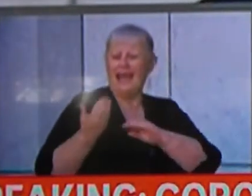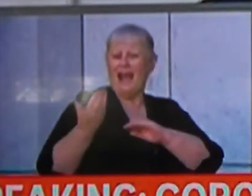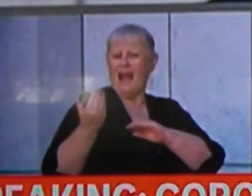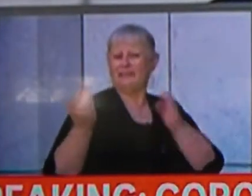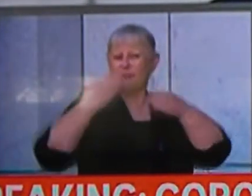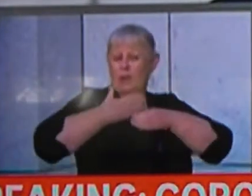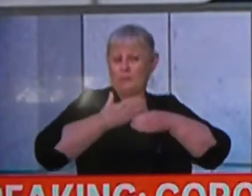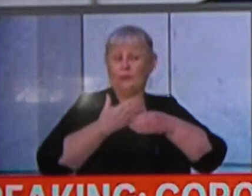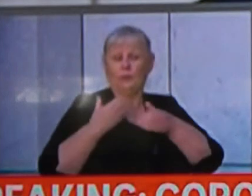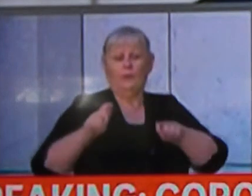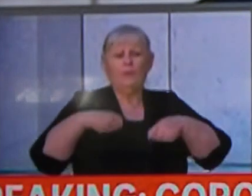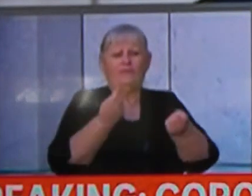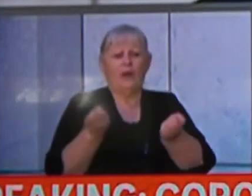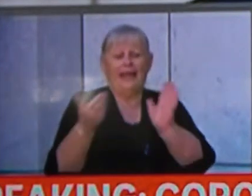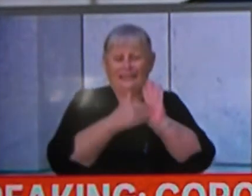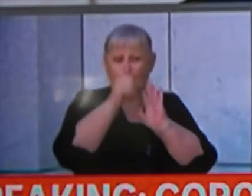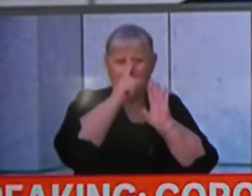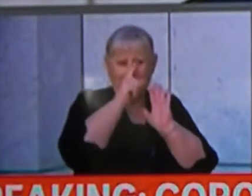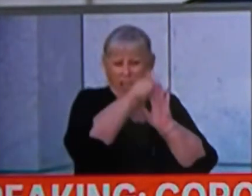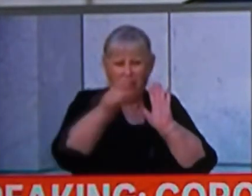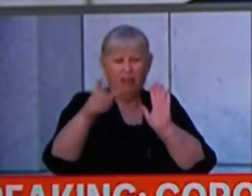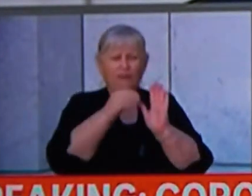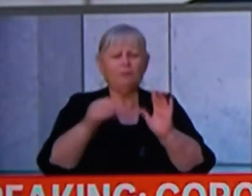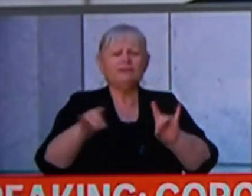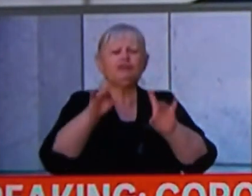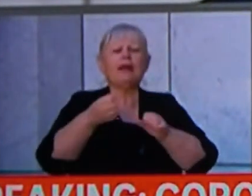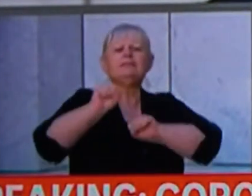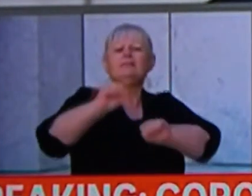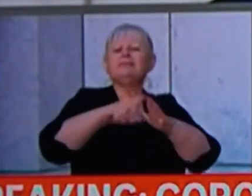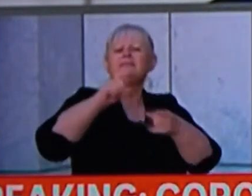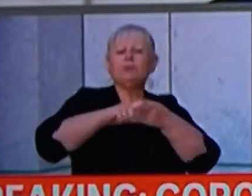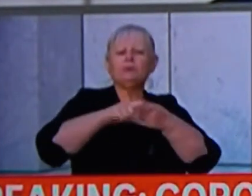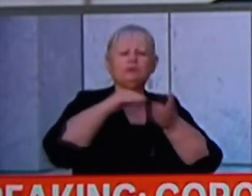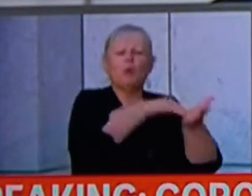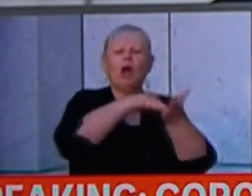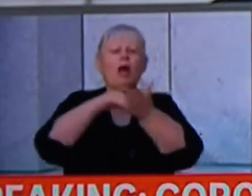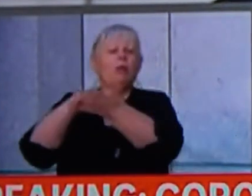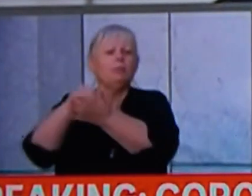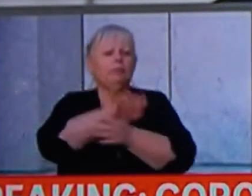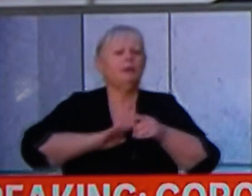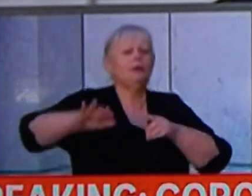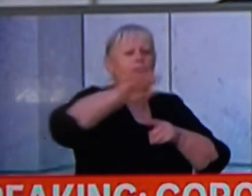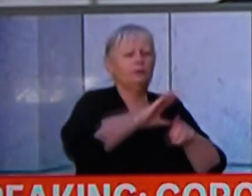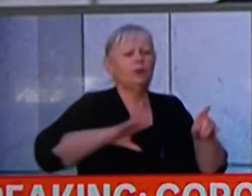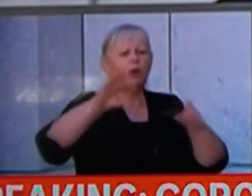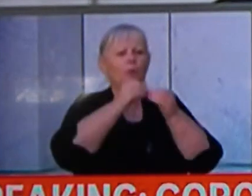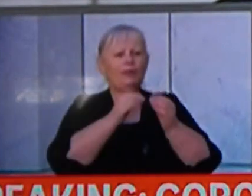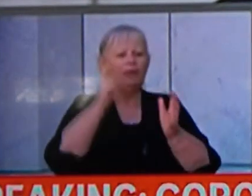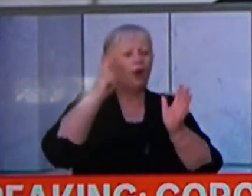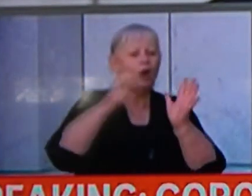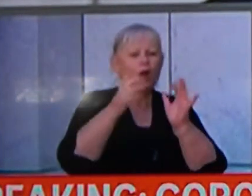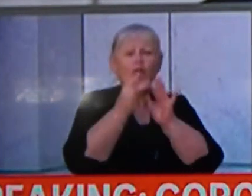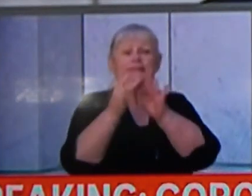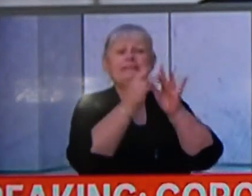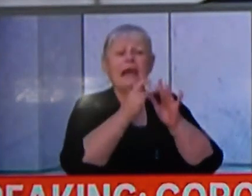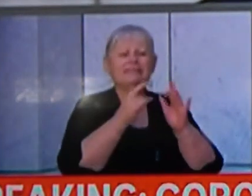mobilising additional personnel out of the Australian Defence Forces to assist state and territory jurisdictions with things like contact tracing. So